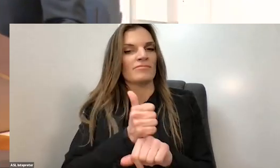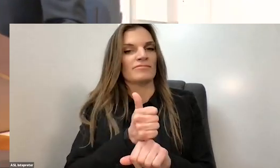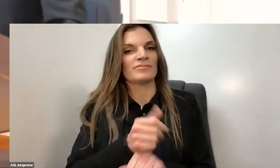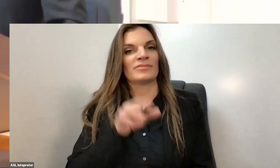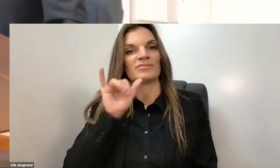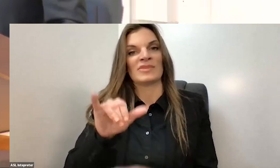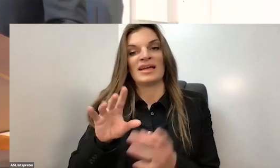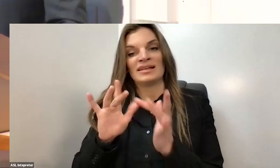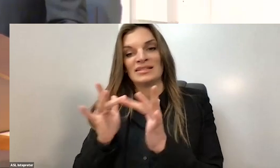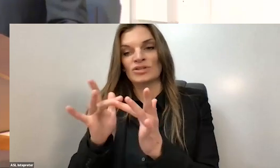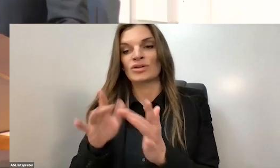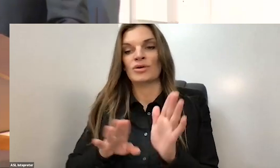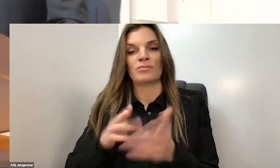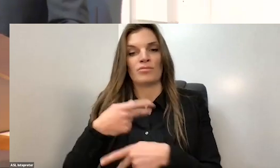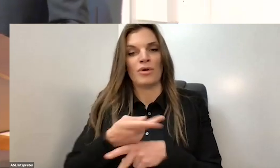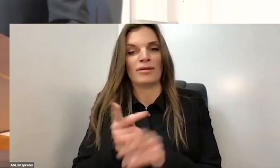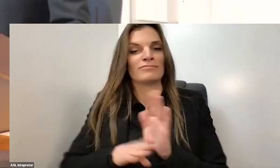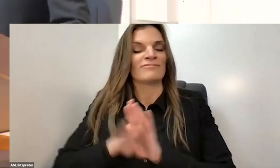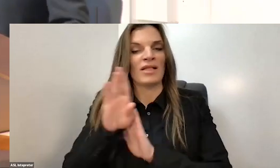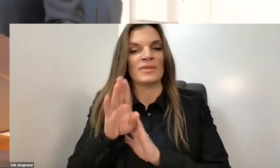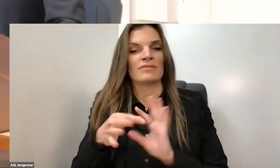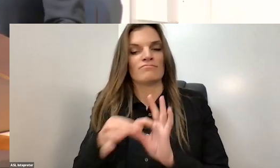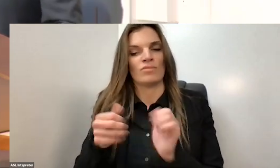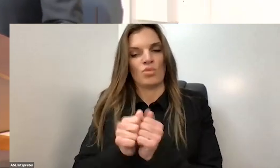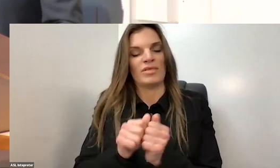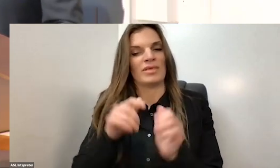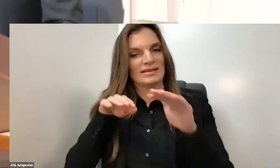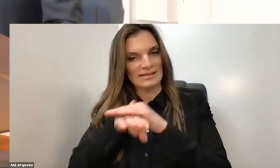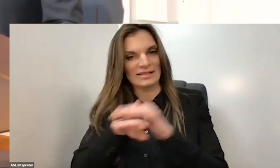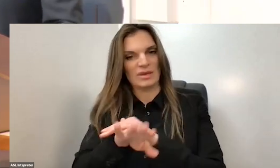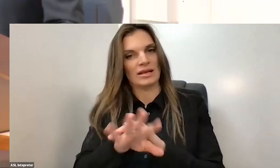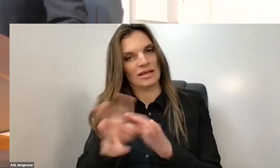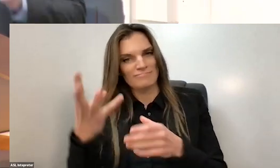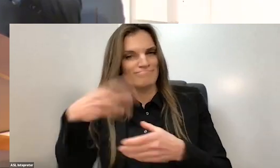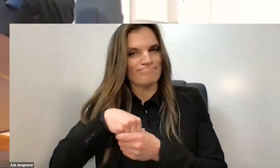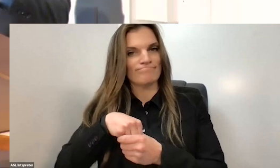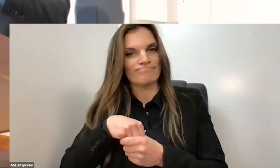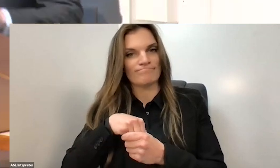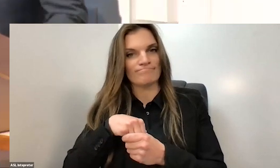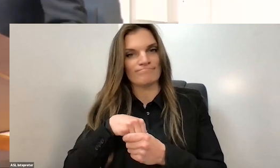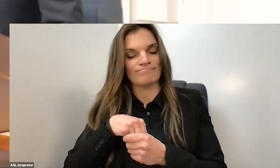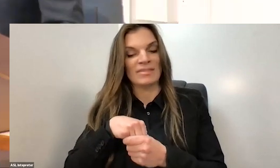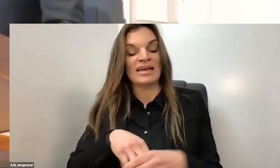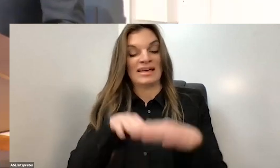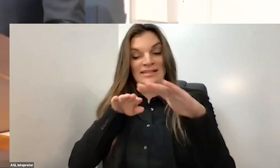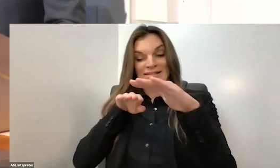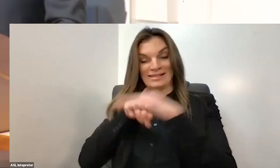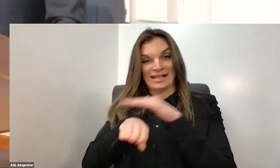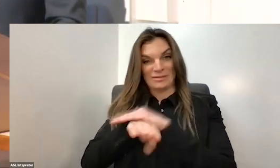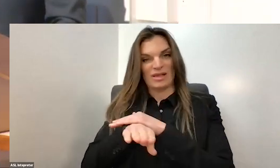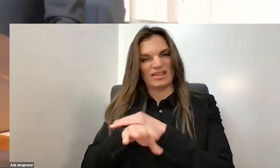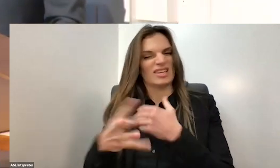product development to include accessibility as a core requirement. accessibility as a core